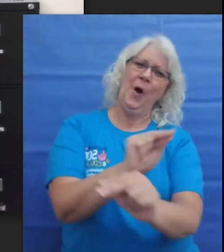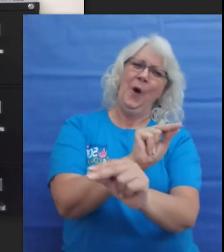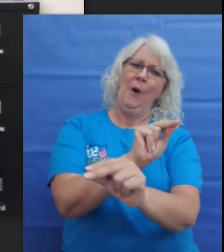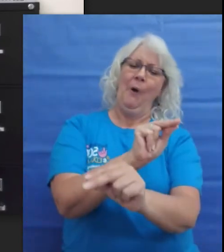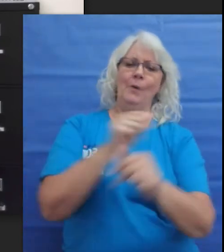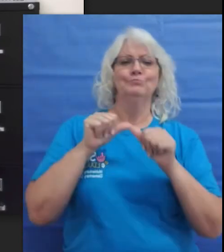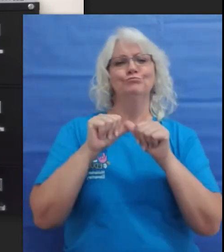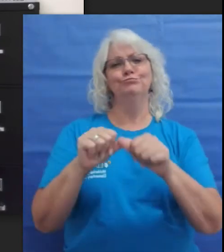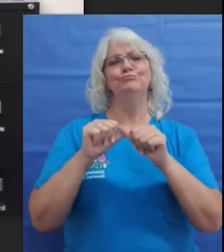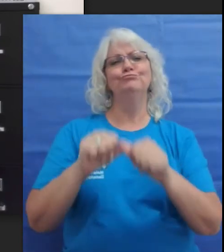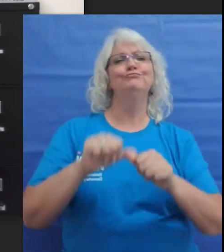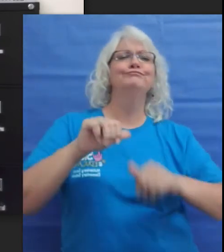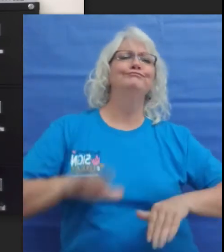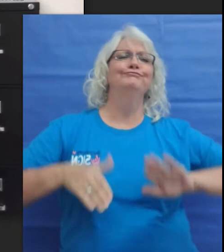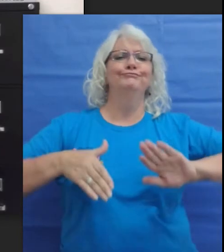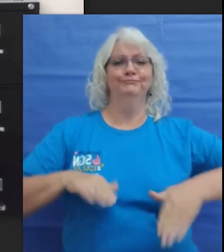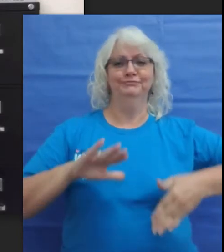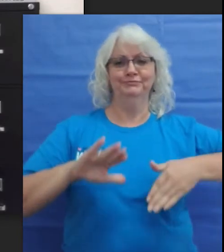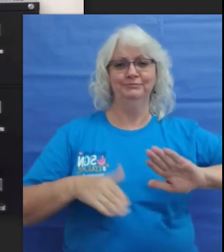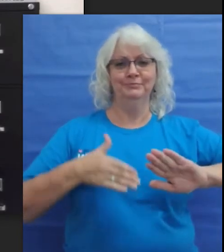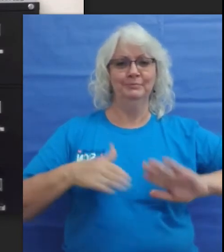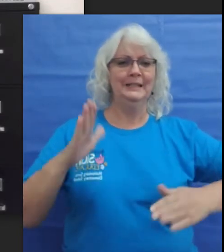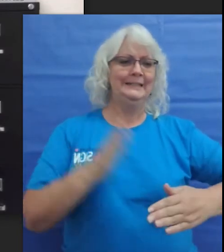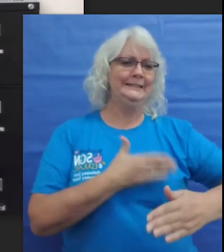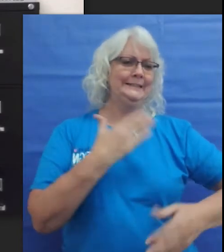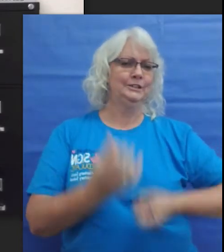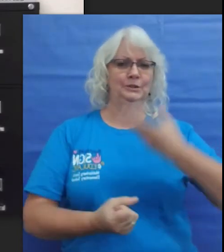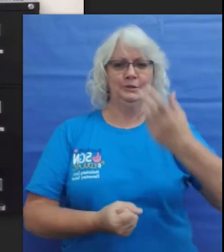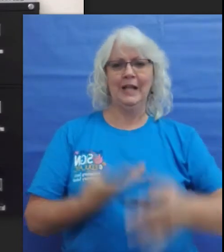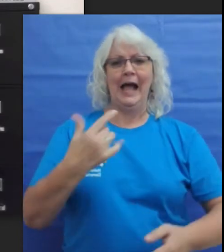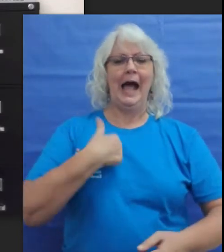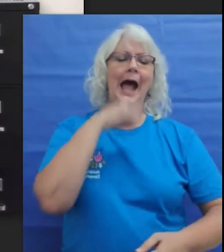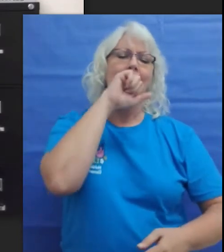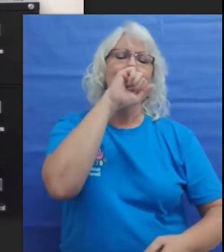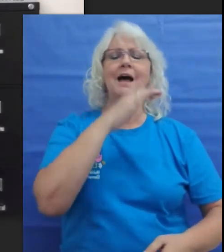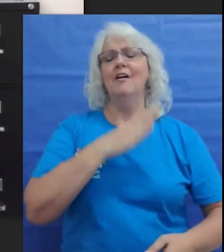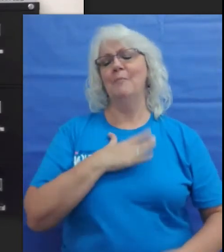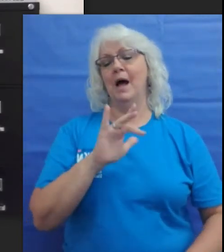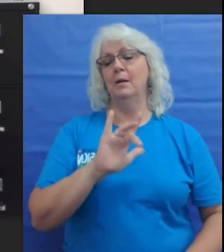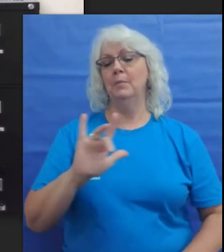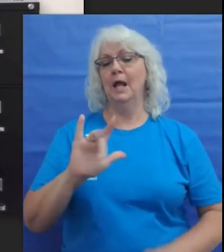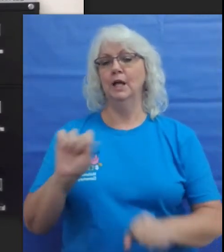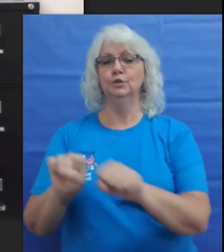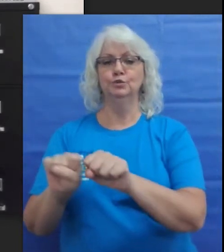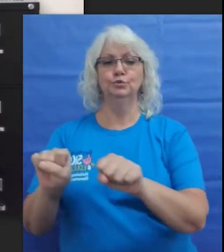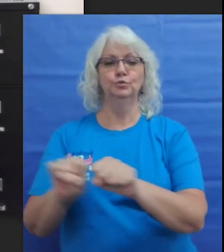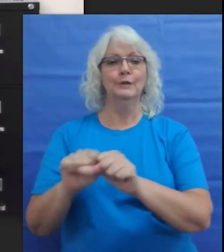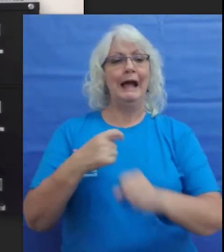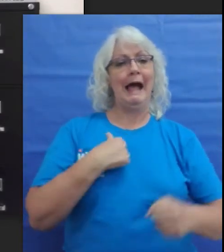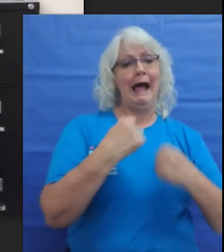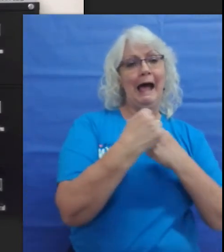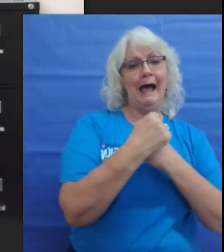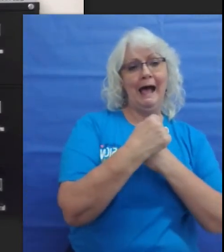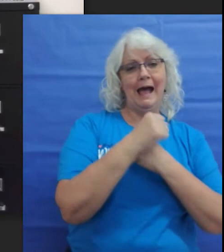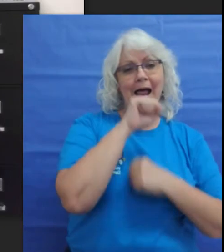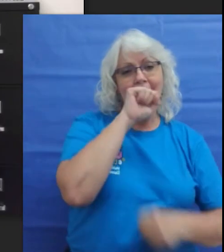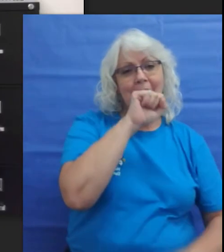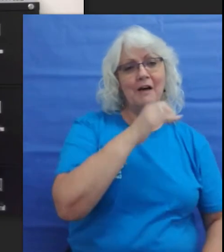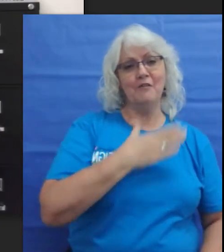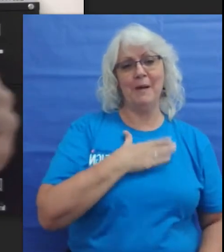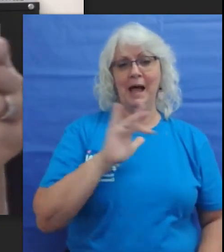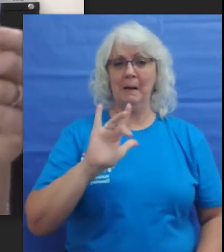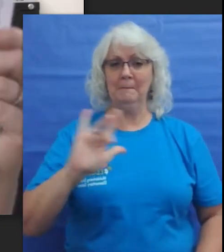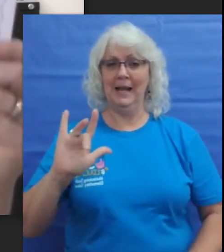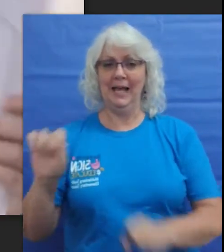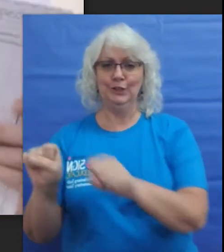song. I love my blank shoes. I love my blank shoes. I love my blank shoes. I love my